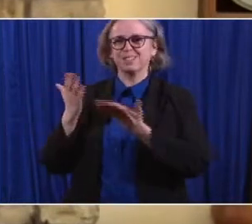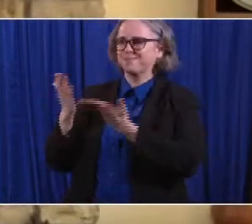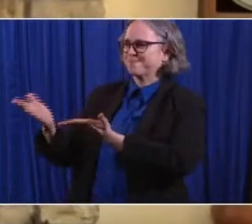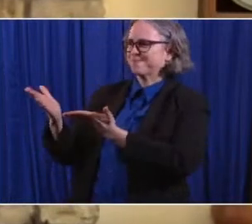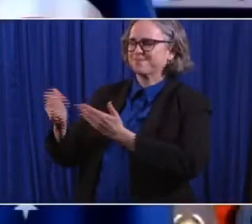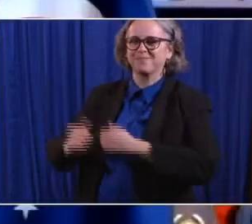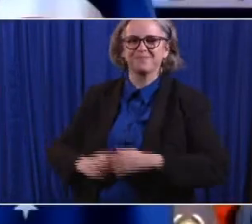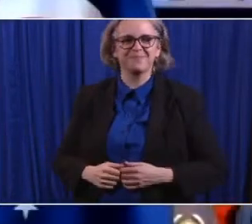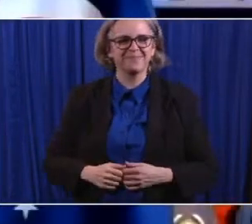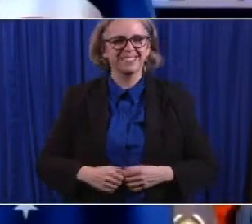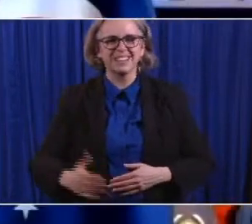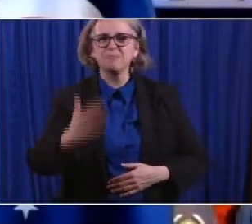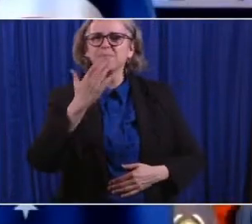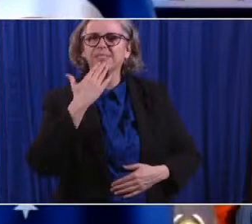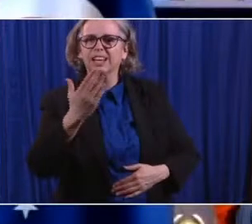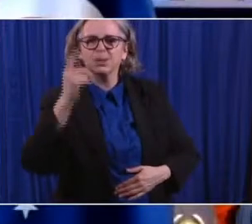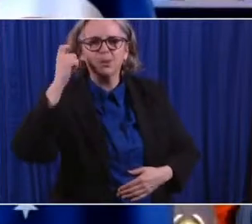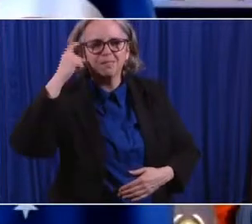Thank you, Governor.